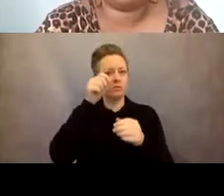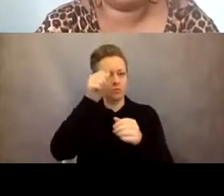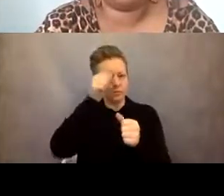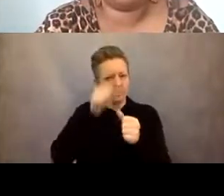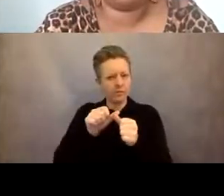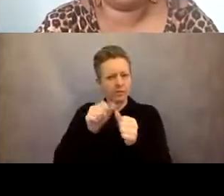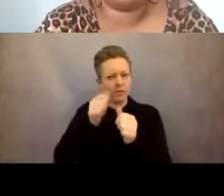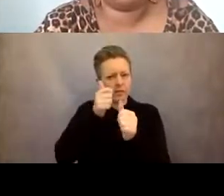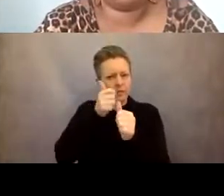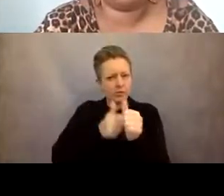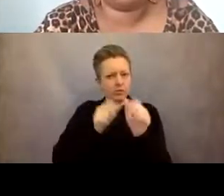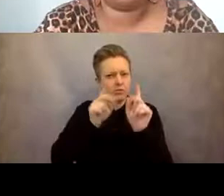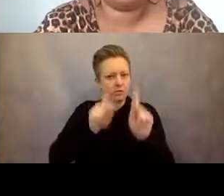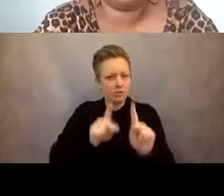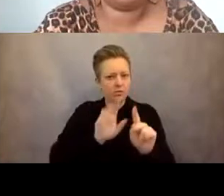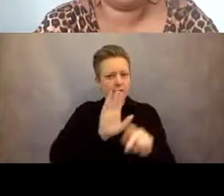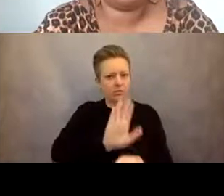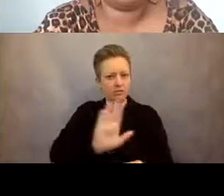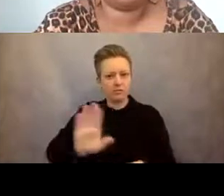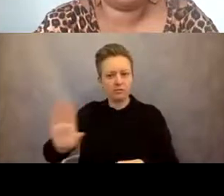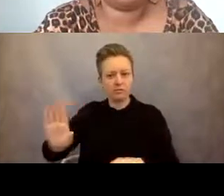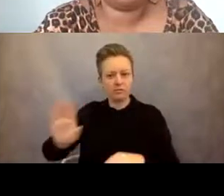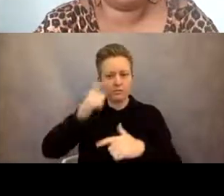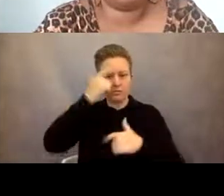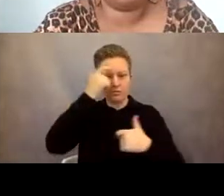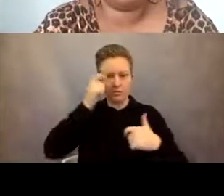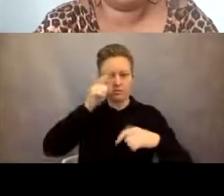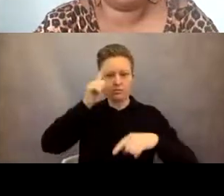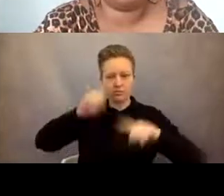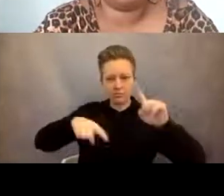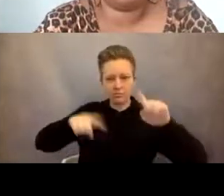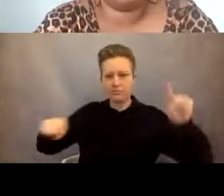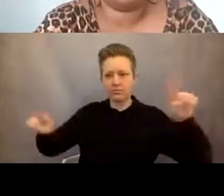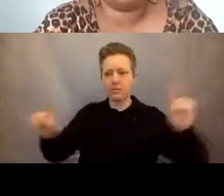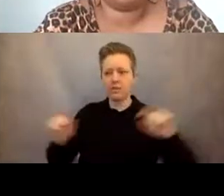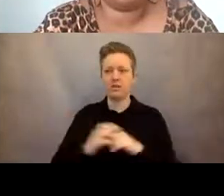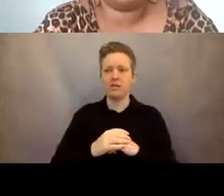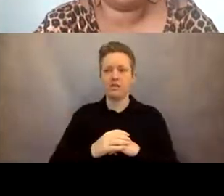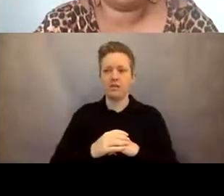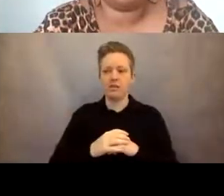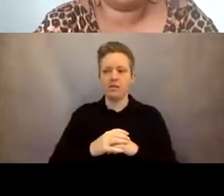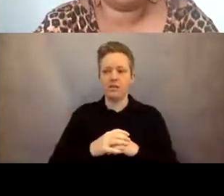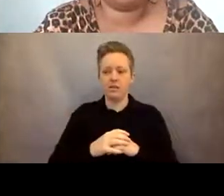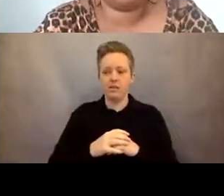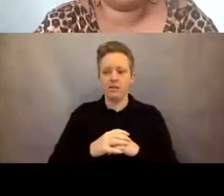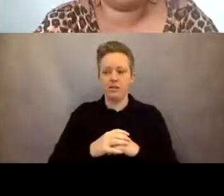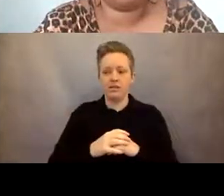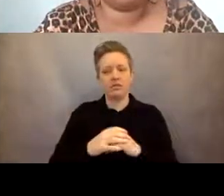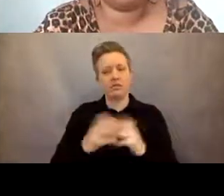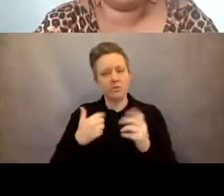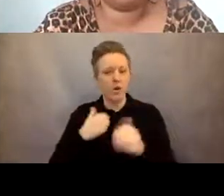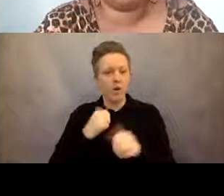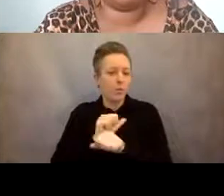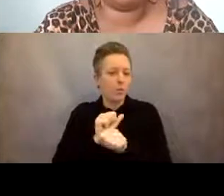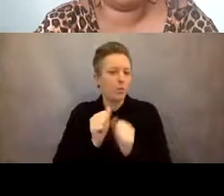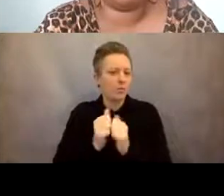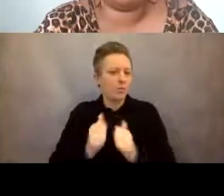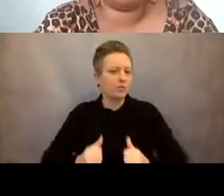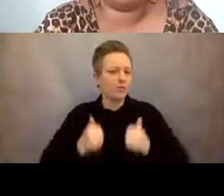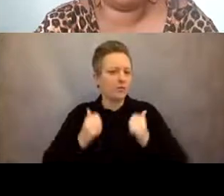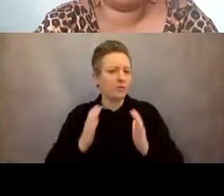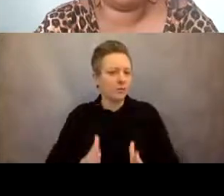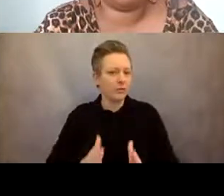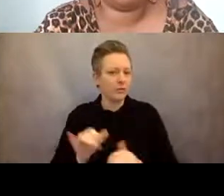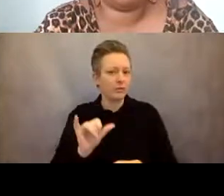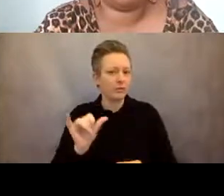has on the individual. So instead of taking it on that, oh, you guys are awful. Well, don't get me wrong, I tell them when they're awful though. But I also know that where